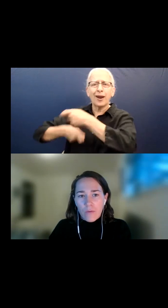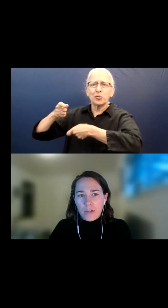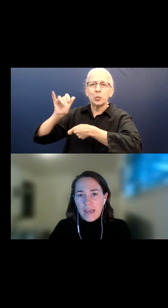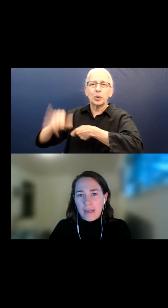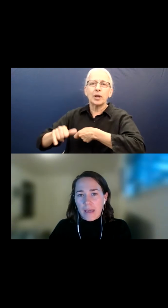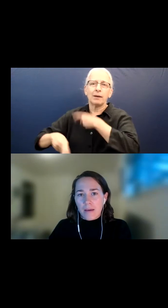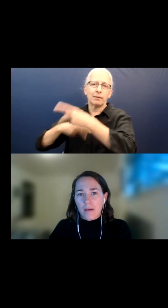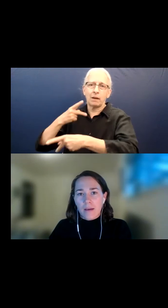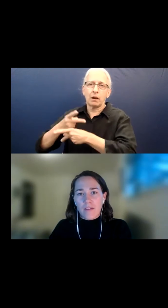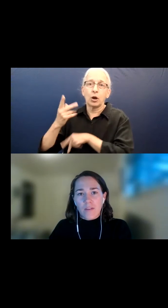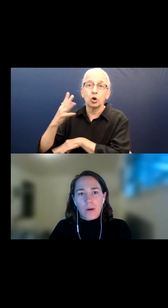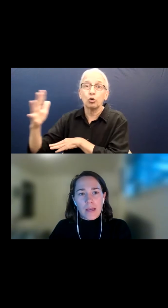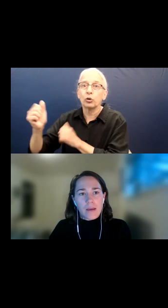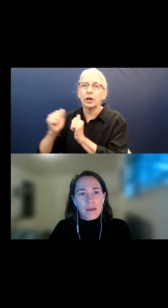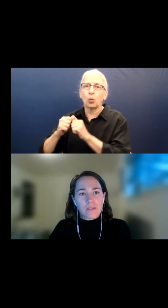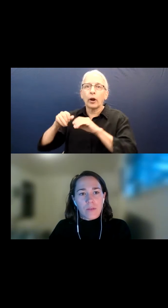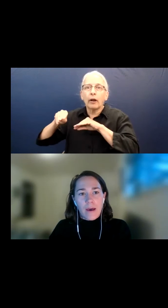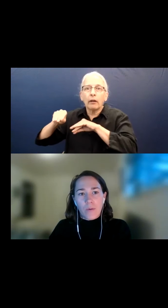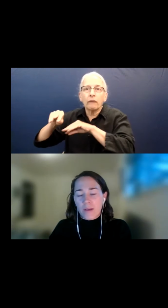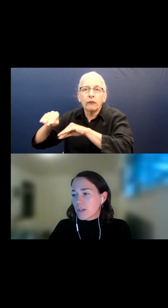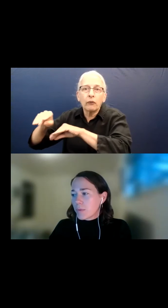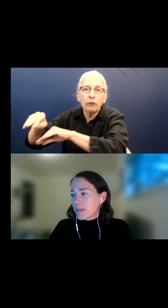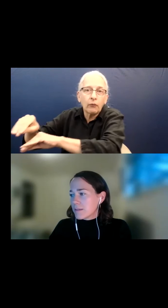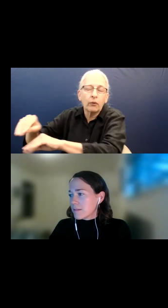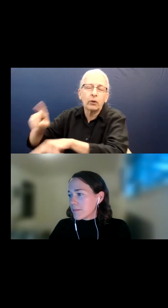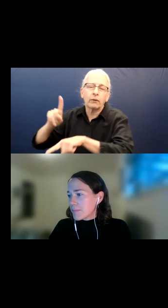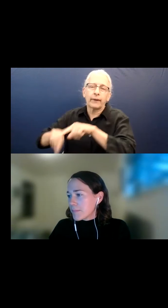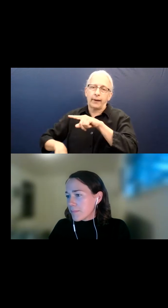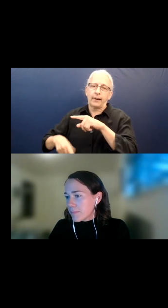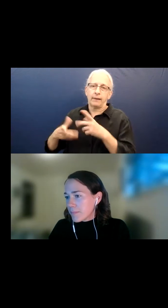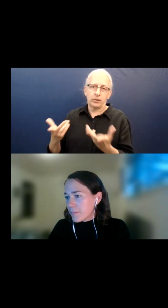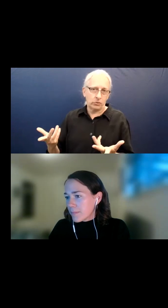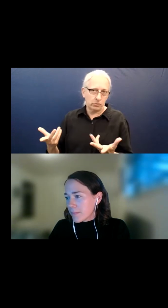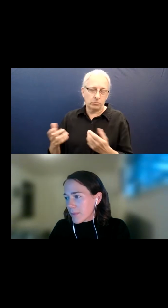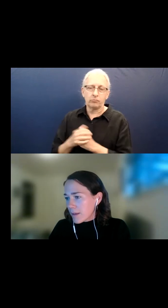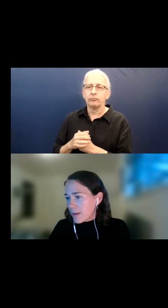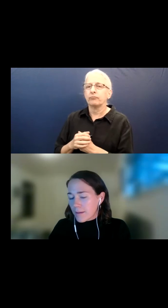Lisa or Danny, if you want to answer that question, please.